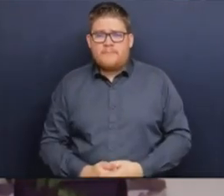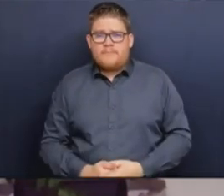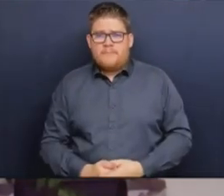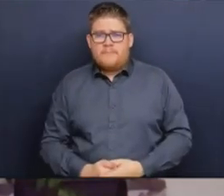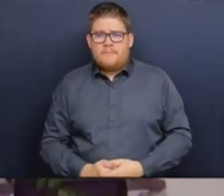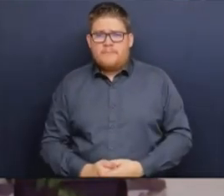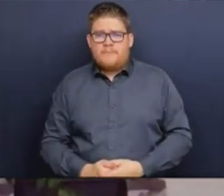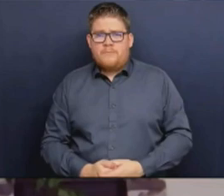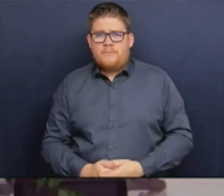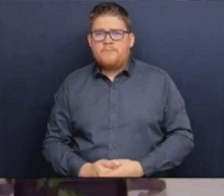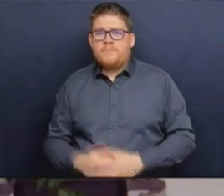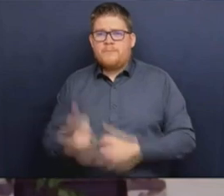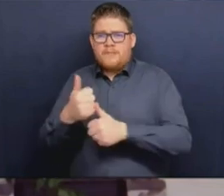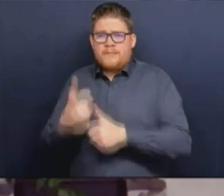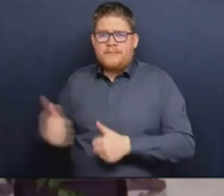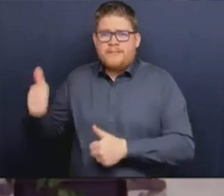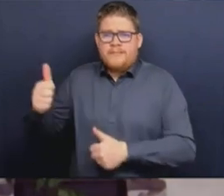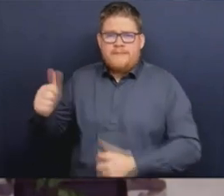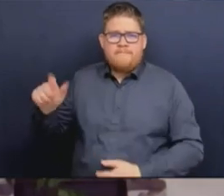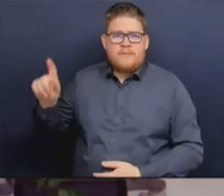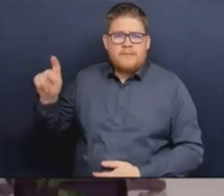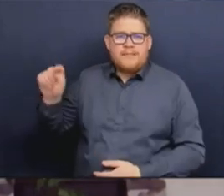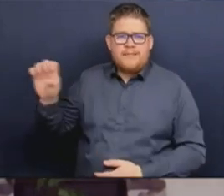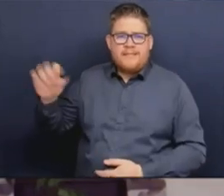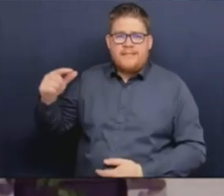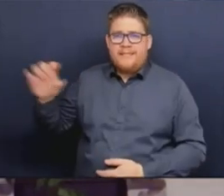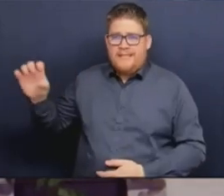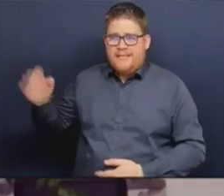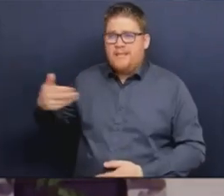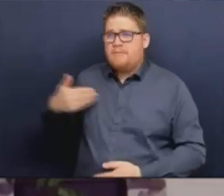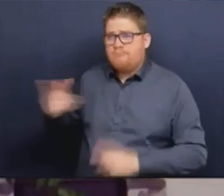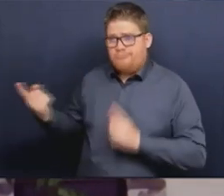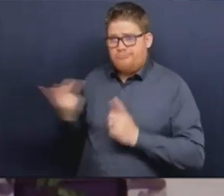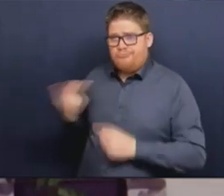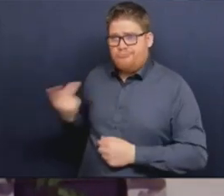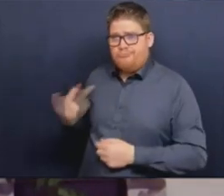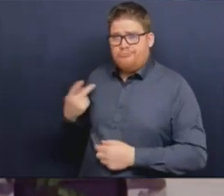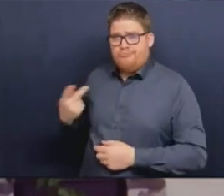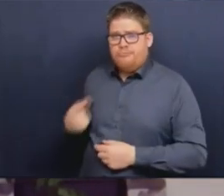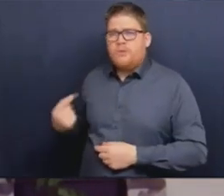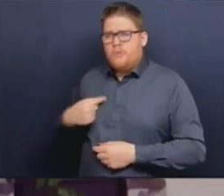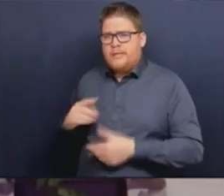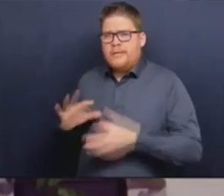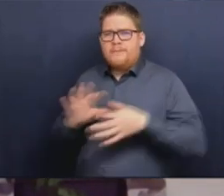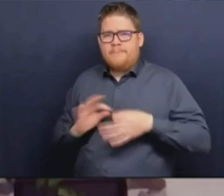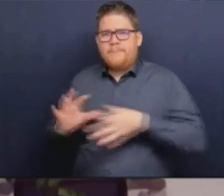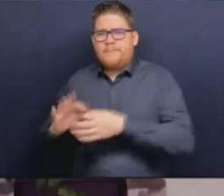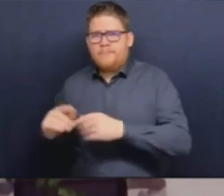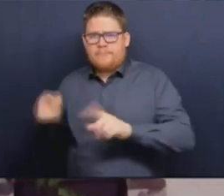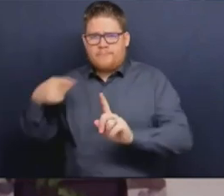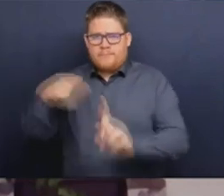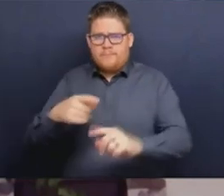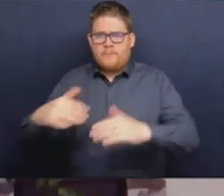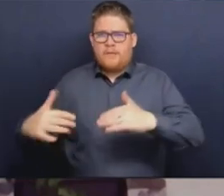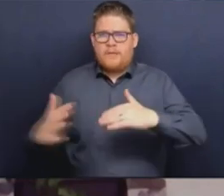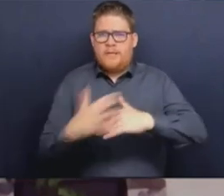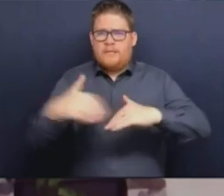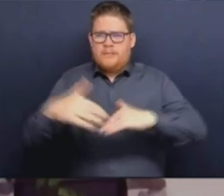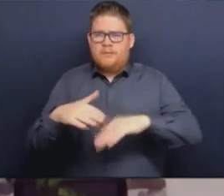experience. We know that other affected marginalized groups will speak on their own experiences as we move